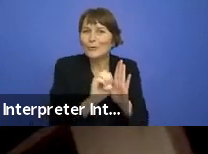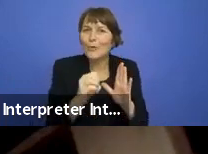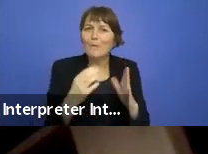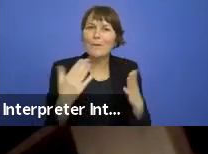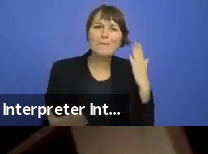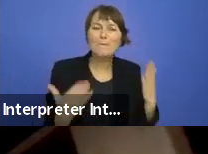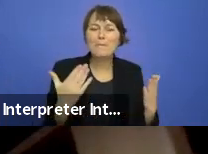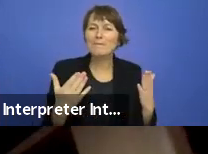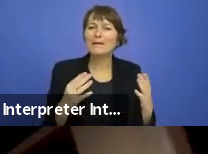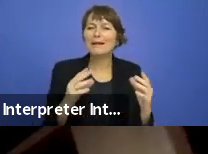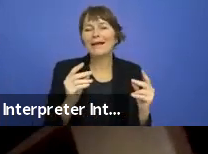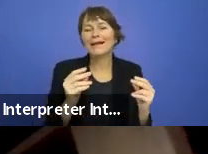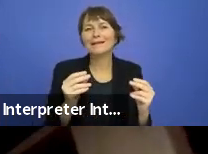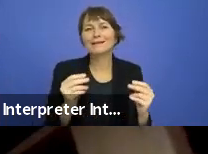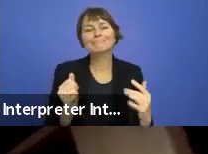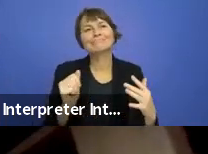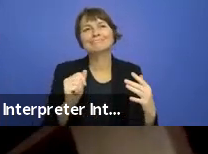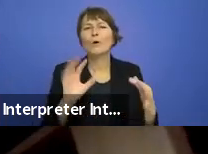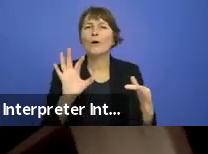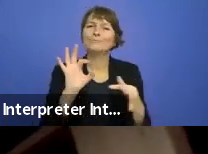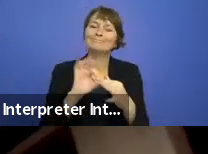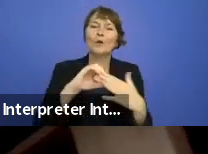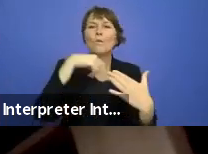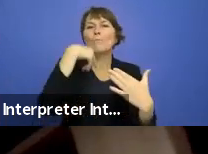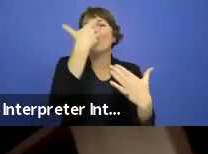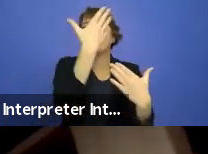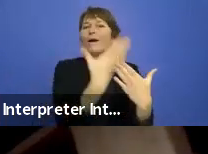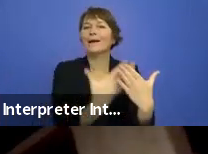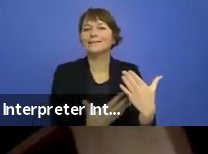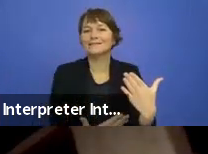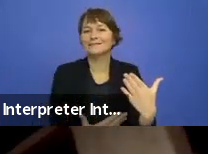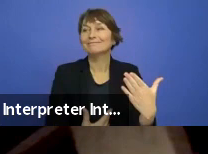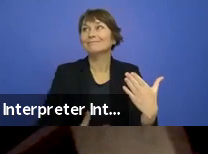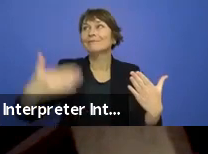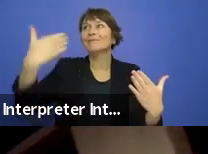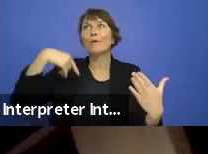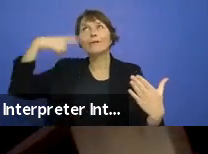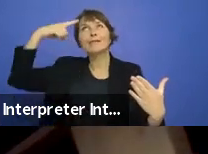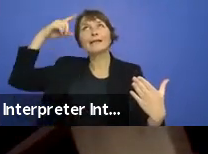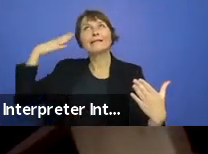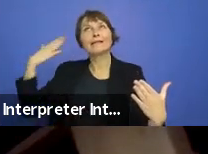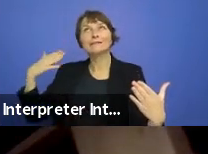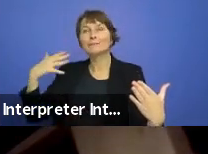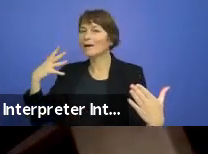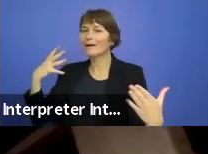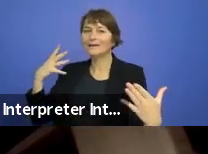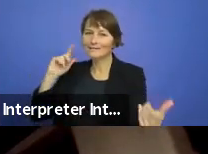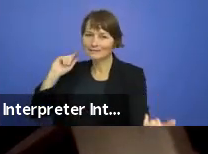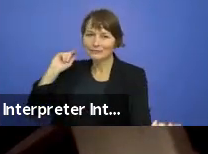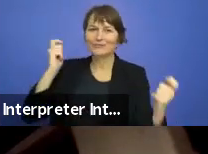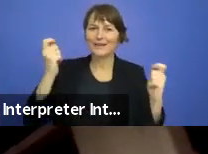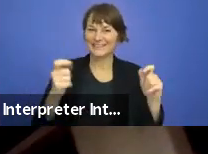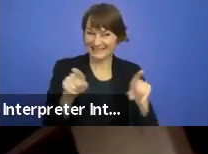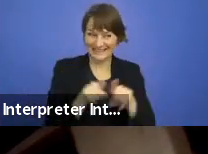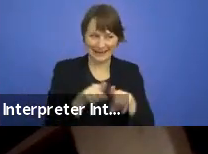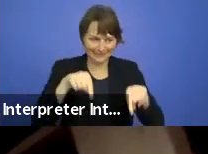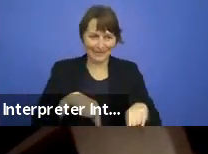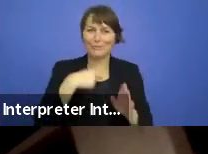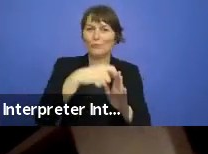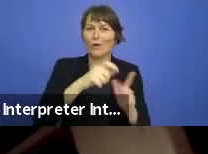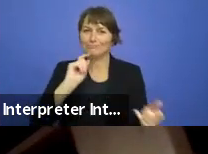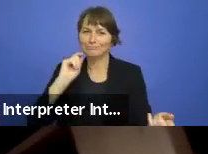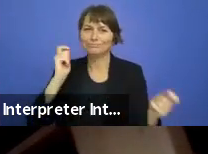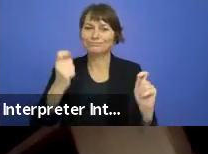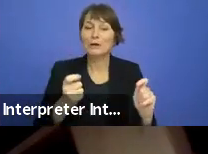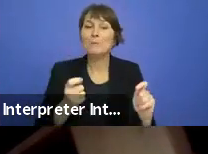more poetically appropriate than the work we initially set out to make. Yes, the world has changed. Yes, it might be